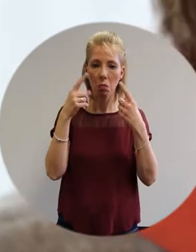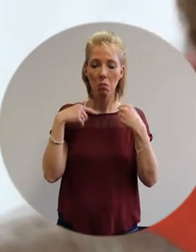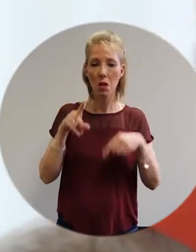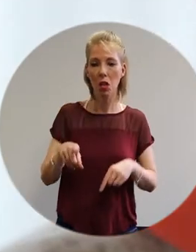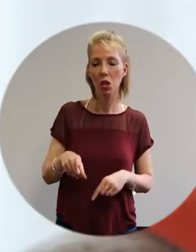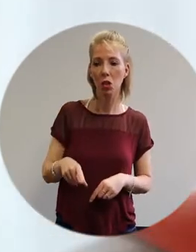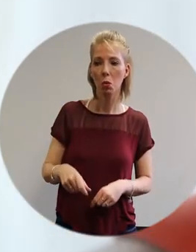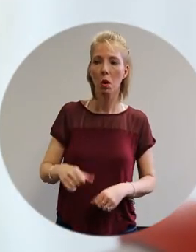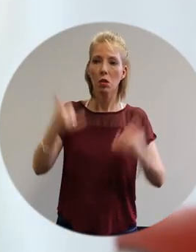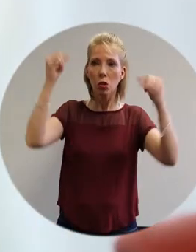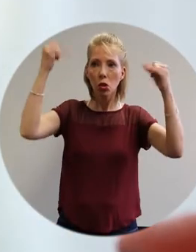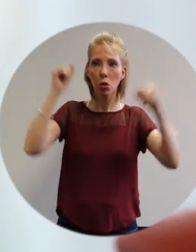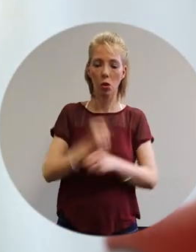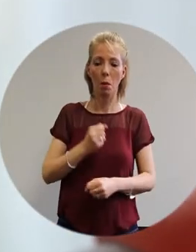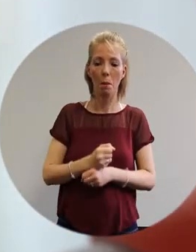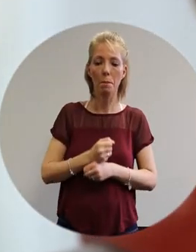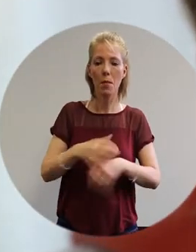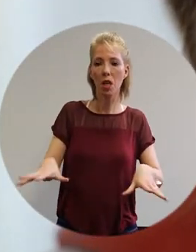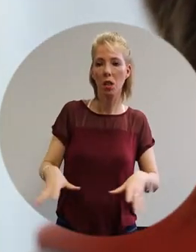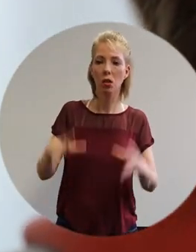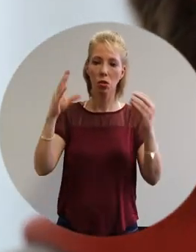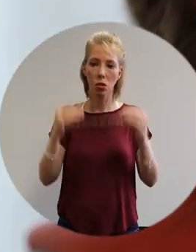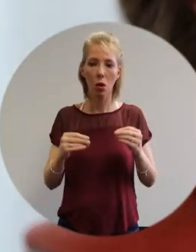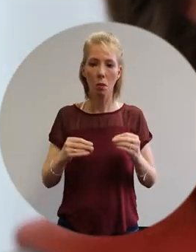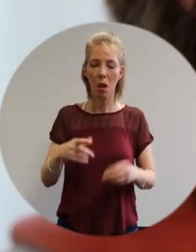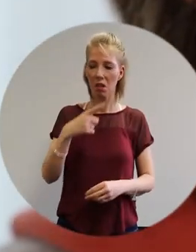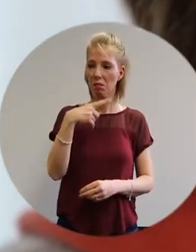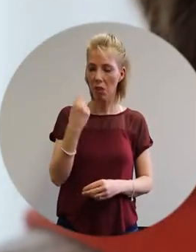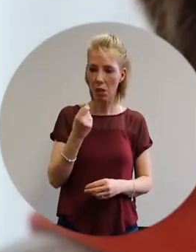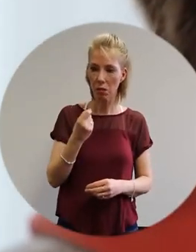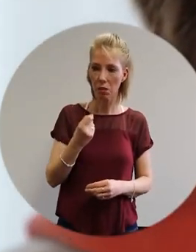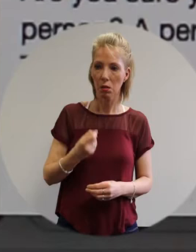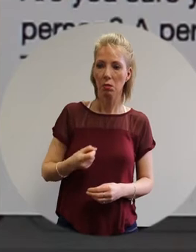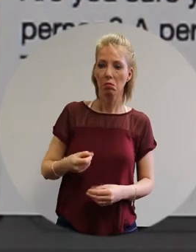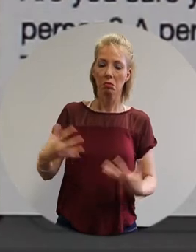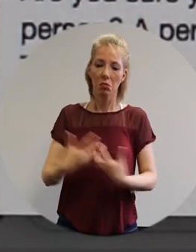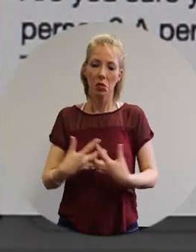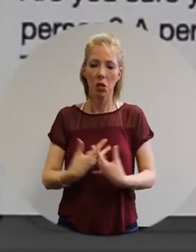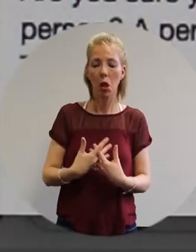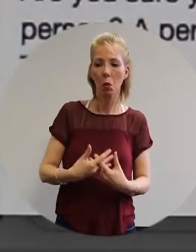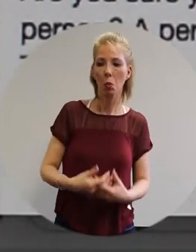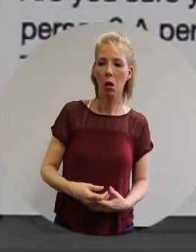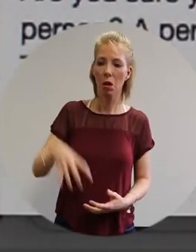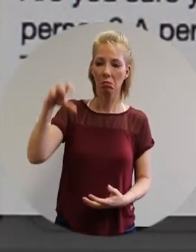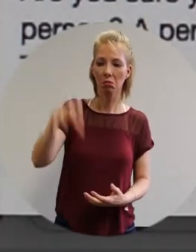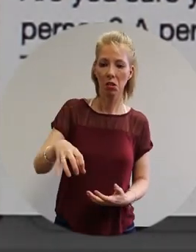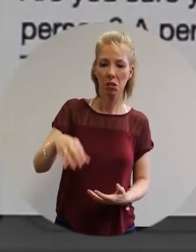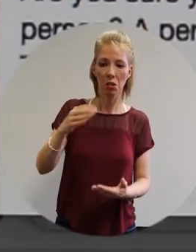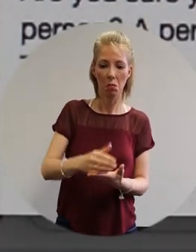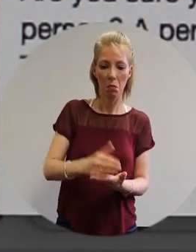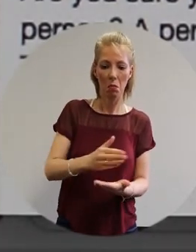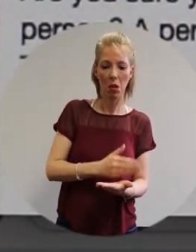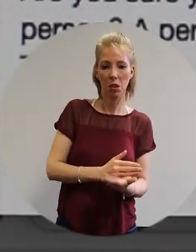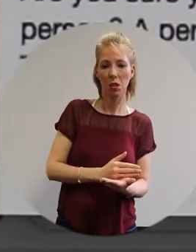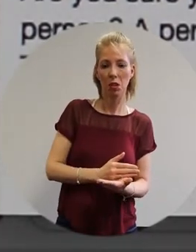If you think someone is breaking the law or causing you serious distress you can go a step further and report them to the social media site on the